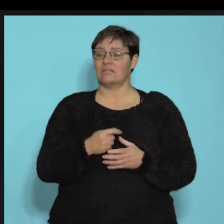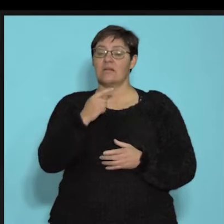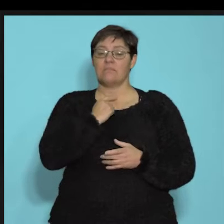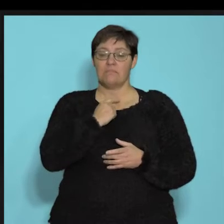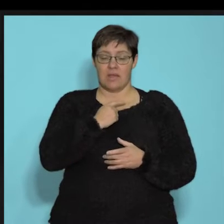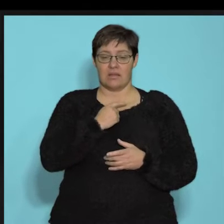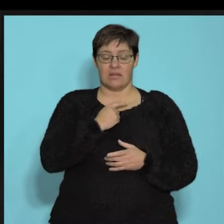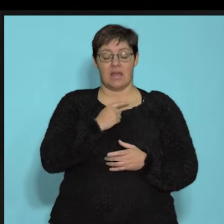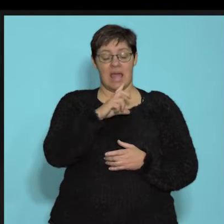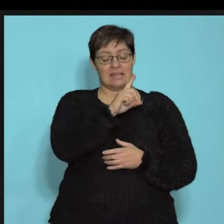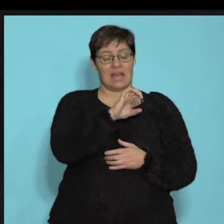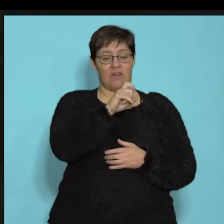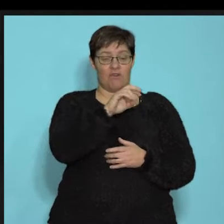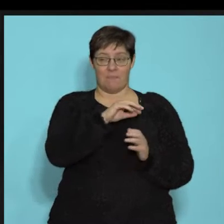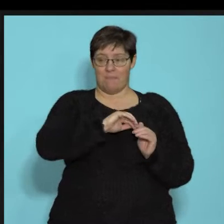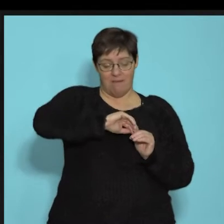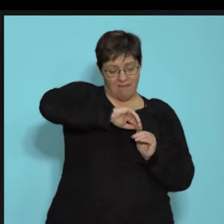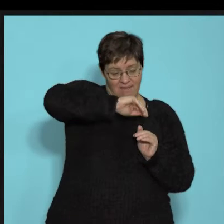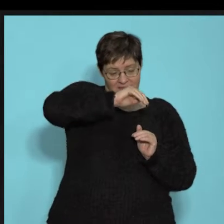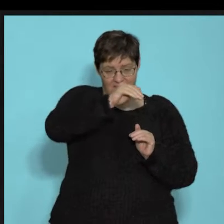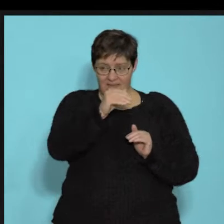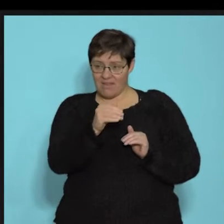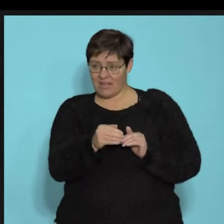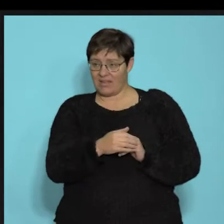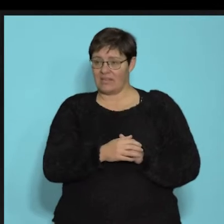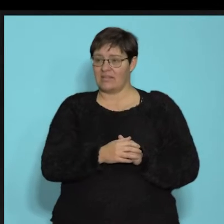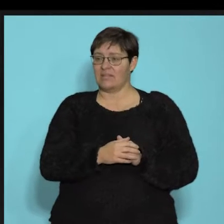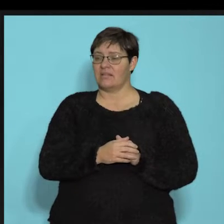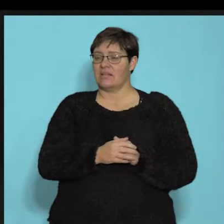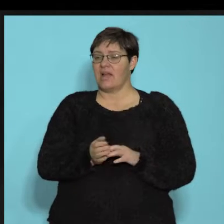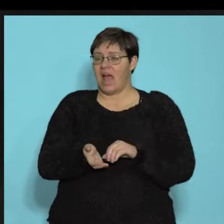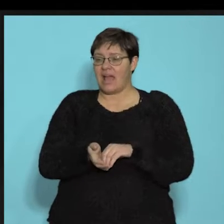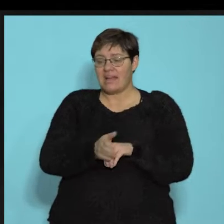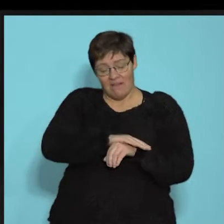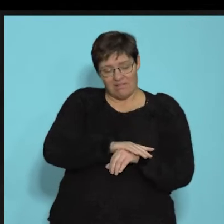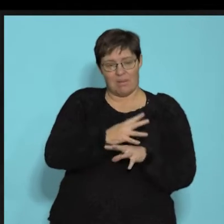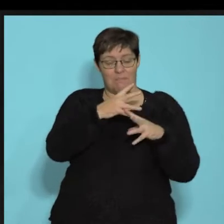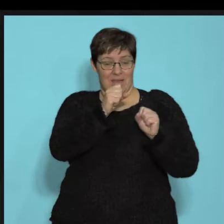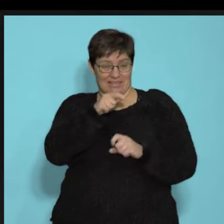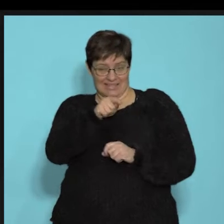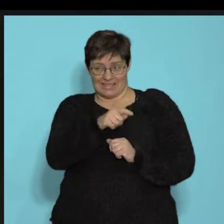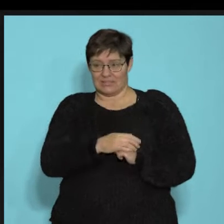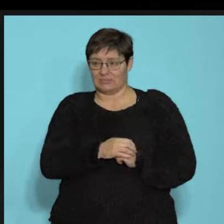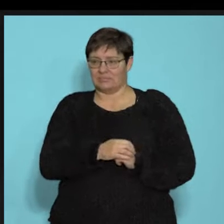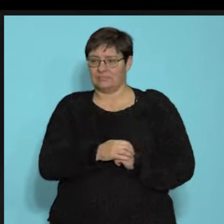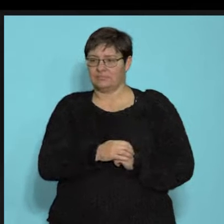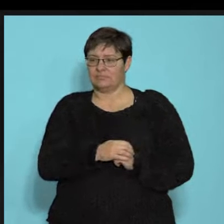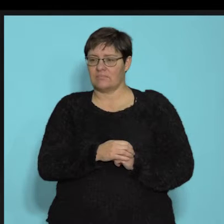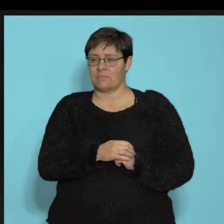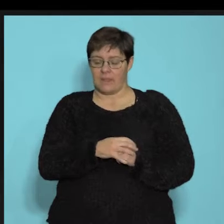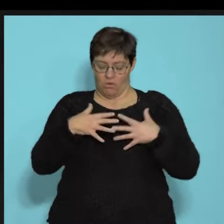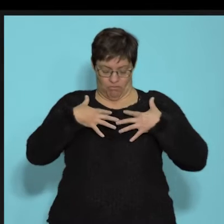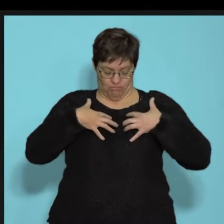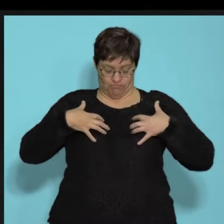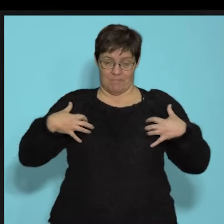this beautiful big diaphragm, all right, at the bottom, covering, it's a muscle. In between